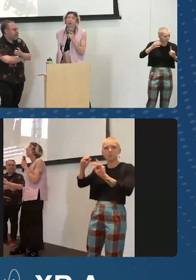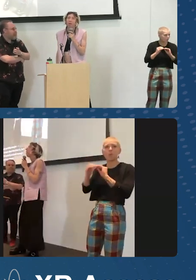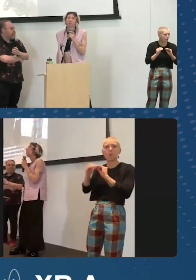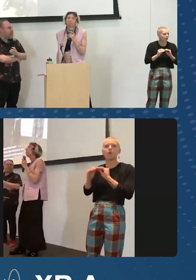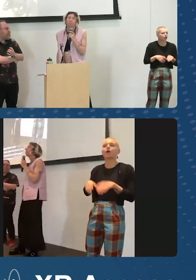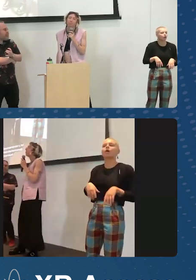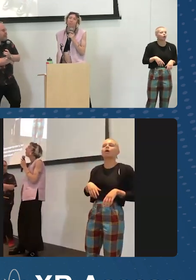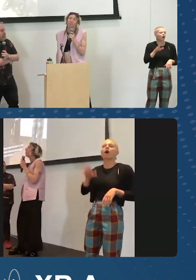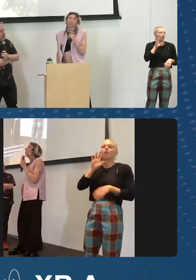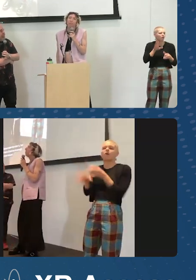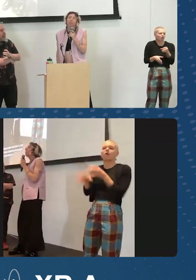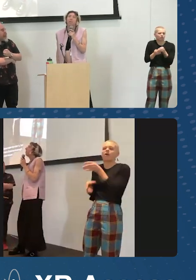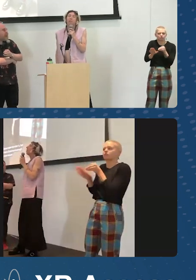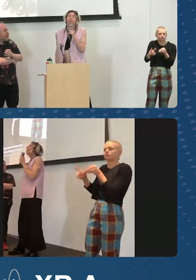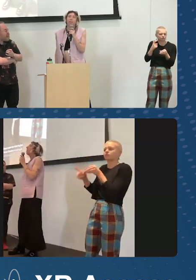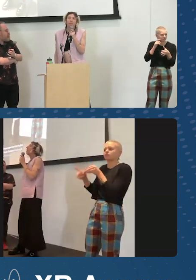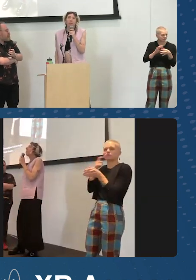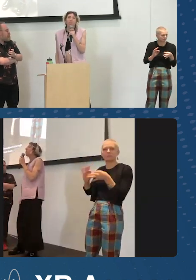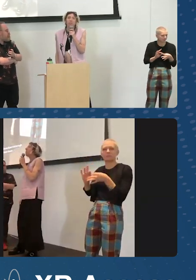that